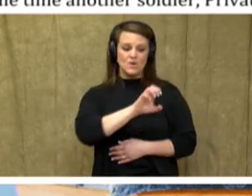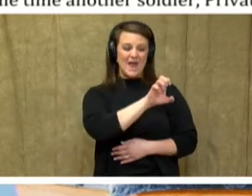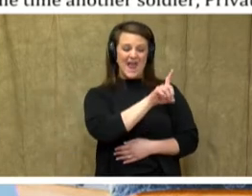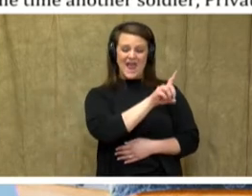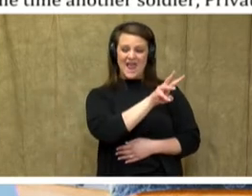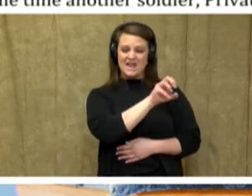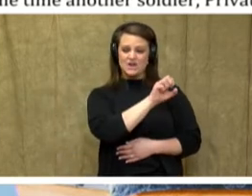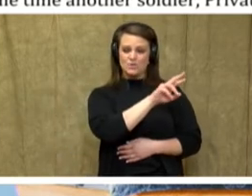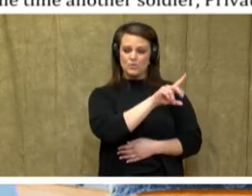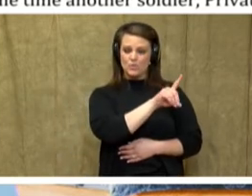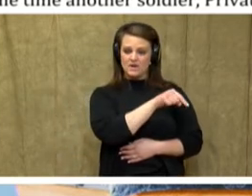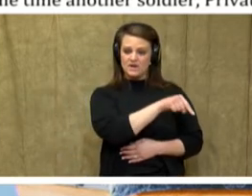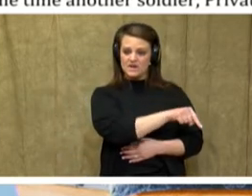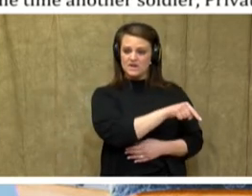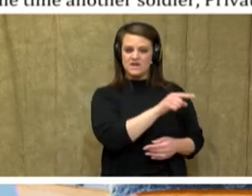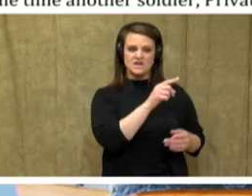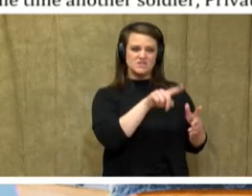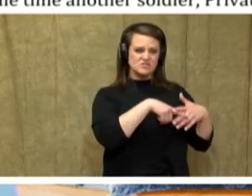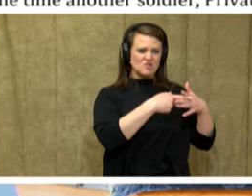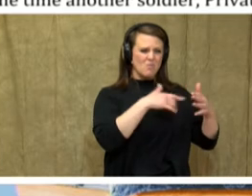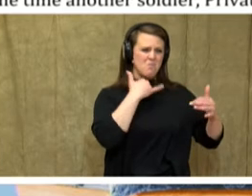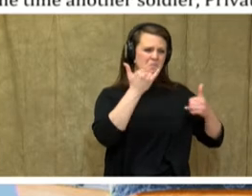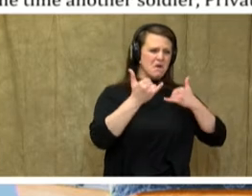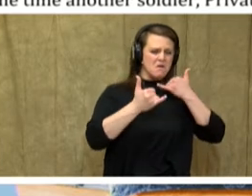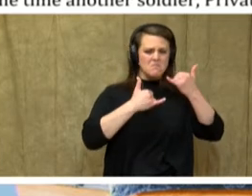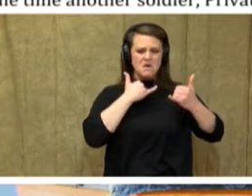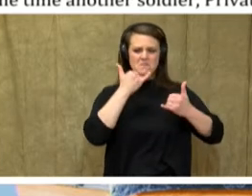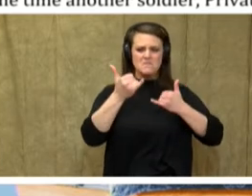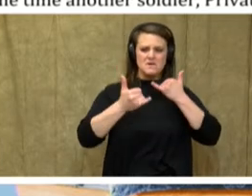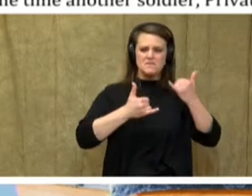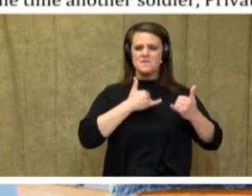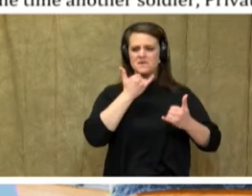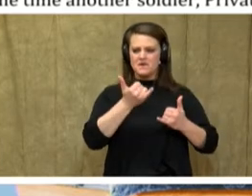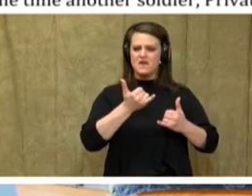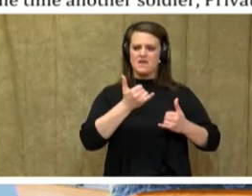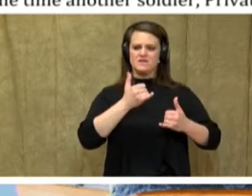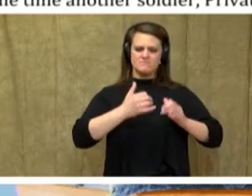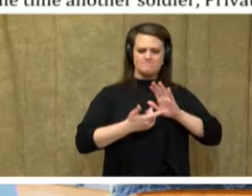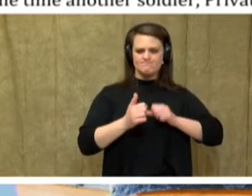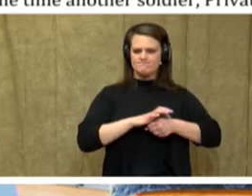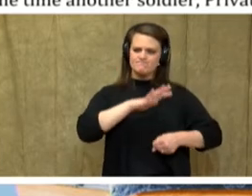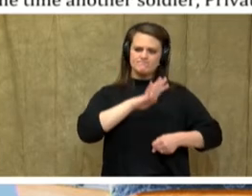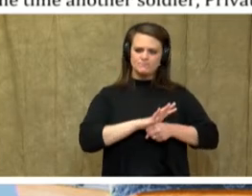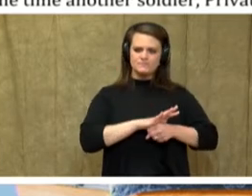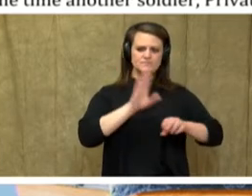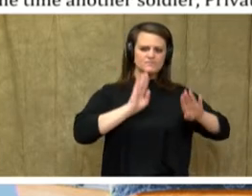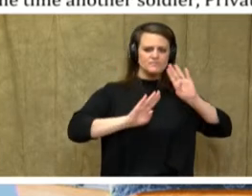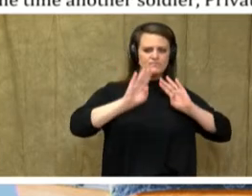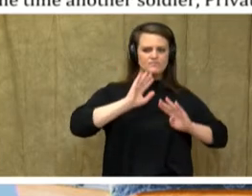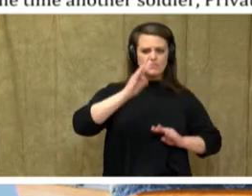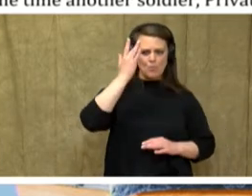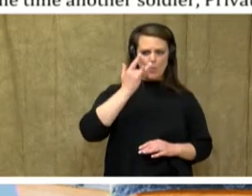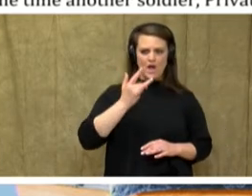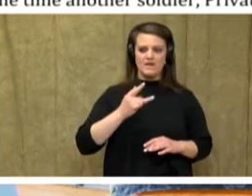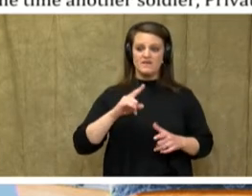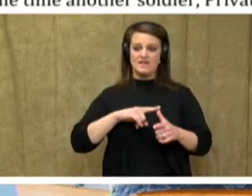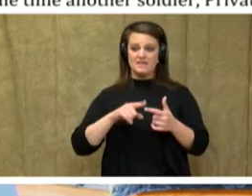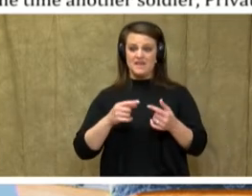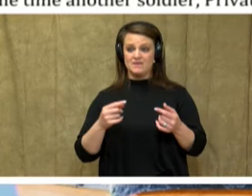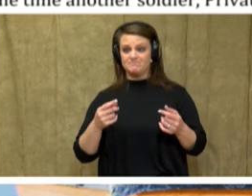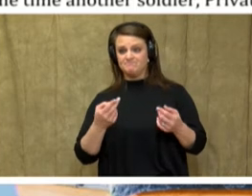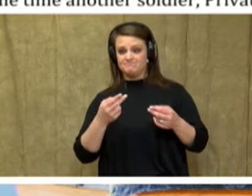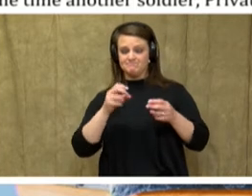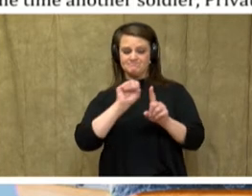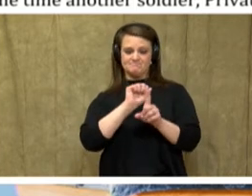citizen, started welling his frustrations on the British guard, Private White. From there, the situation quickly escalated.